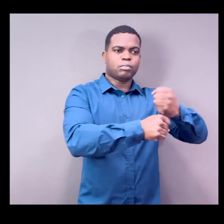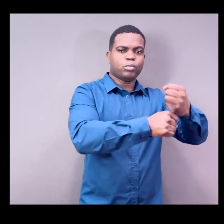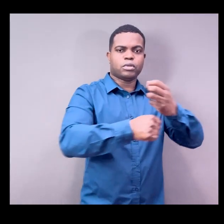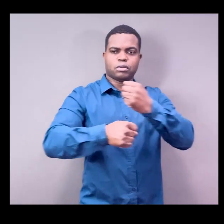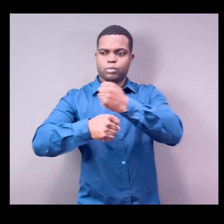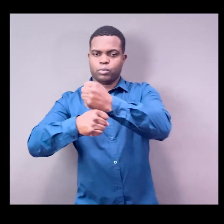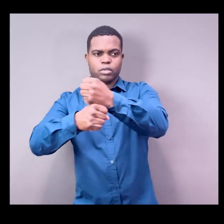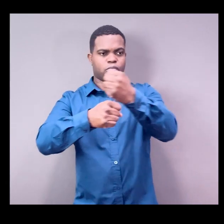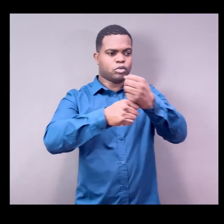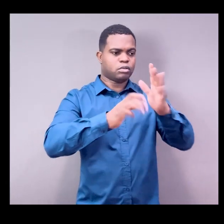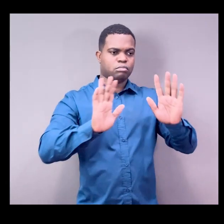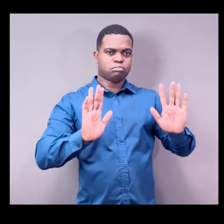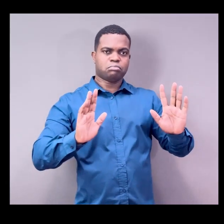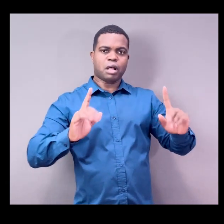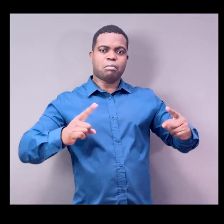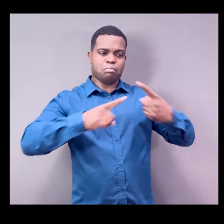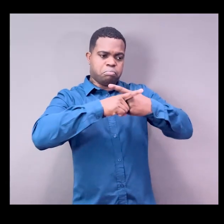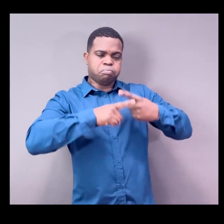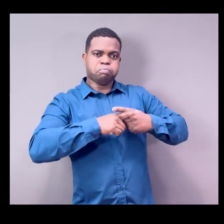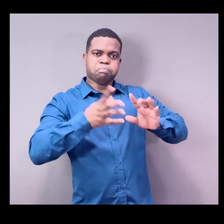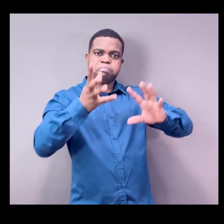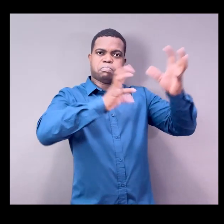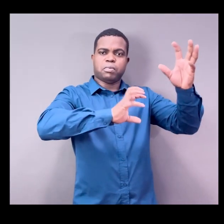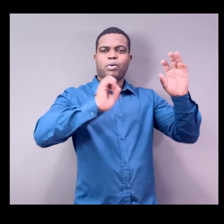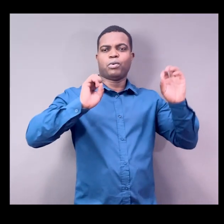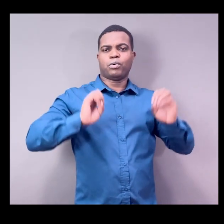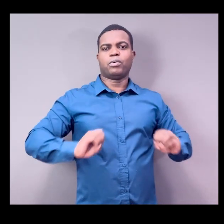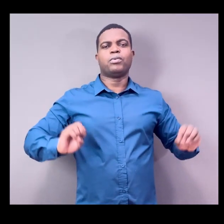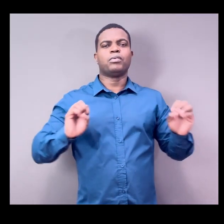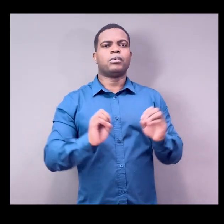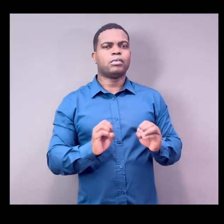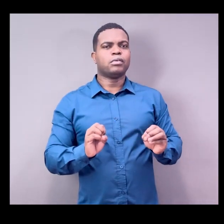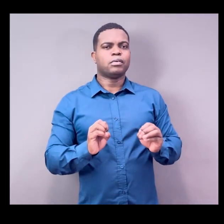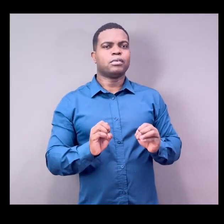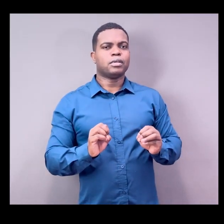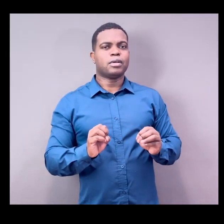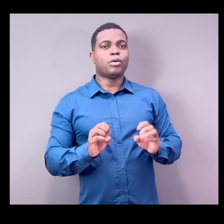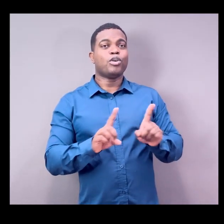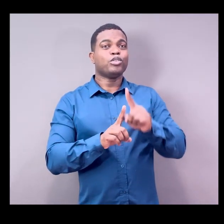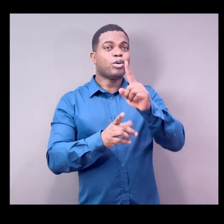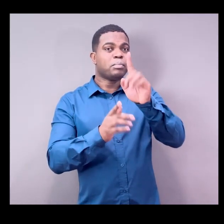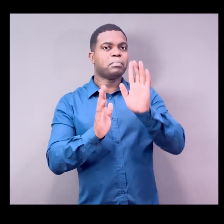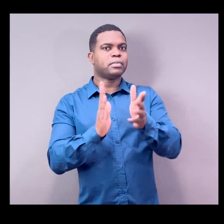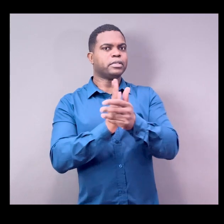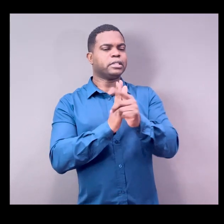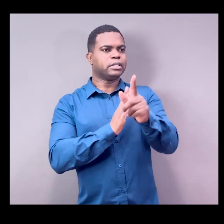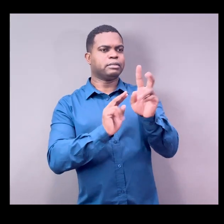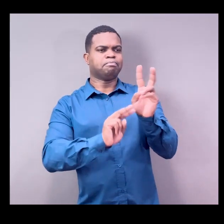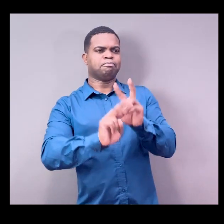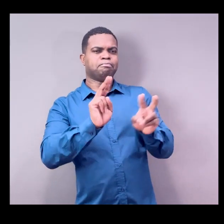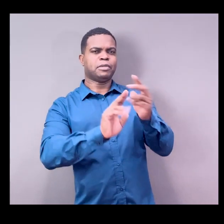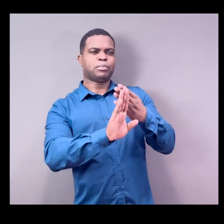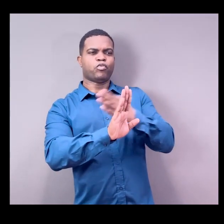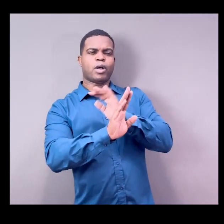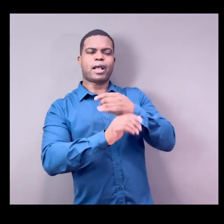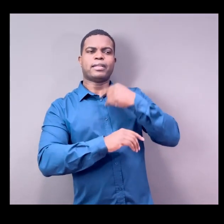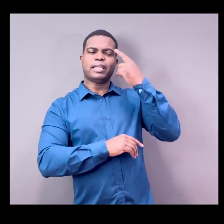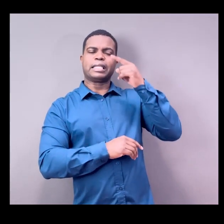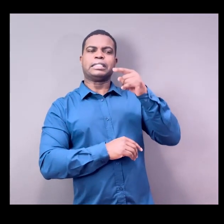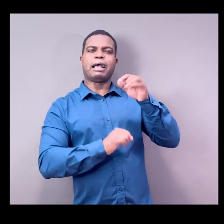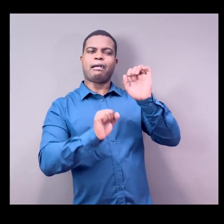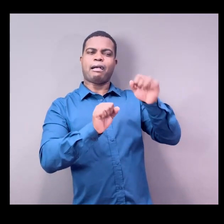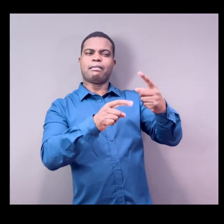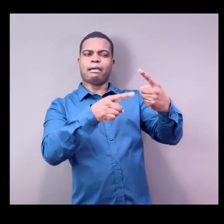their responsibility and affiliations, you'll be able to see where you can have conflicts of interest.